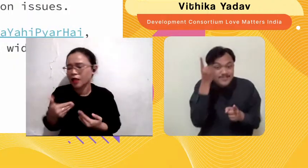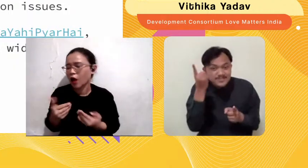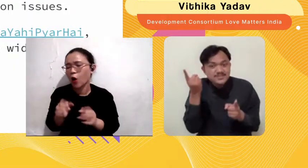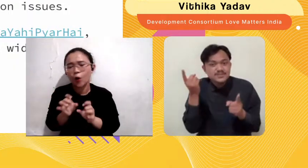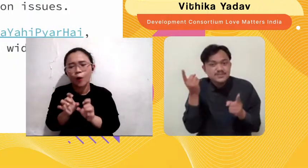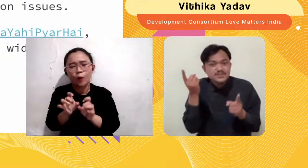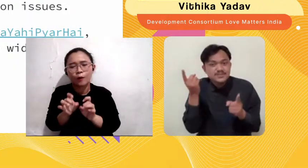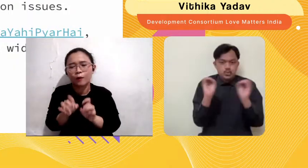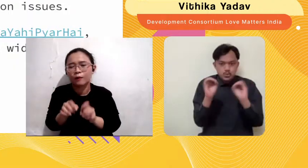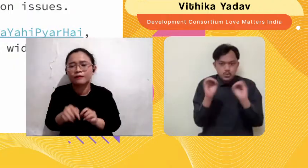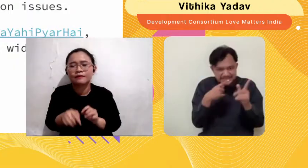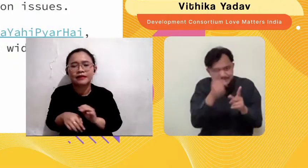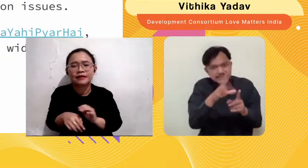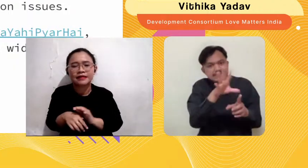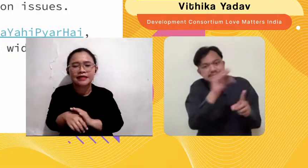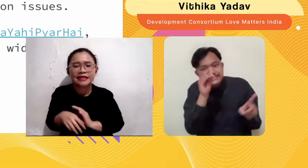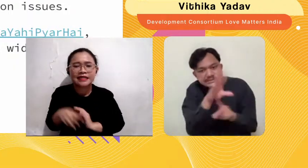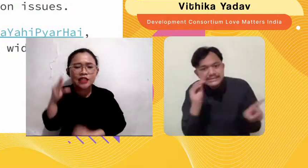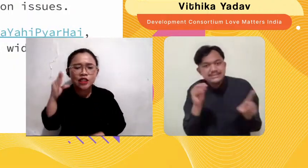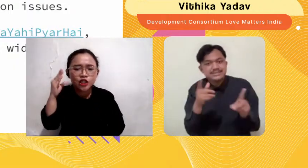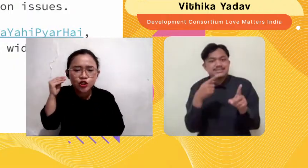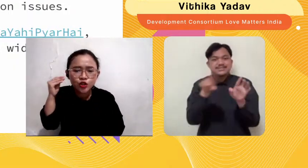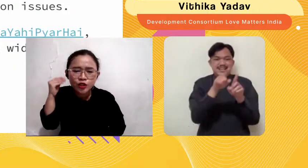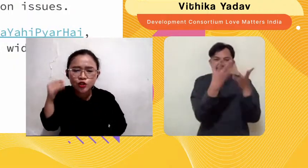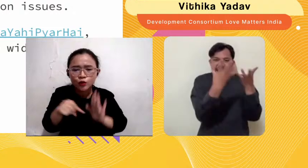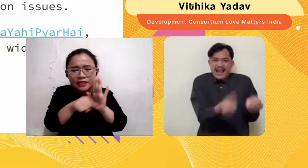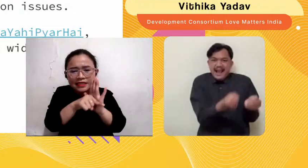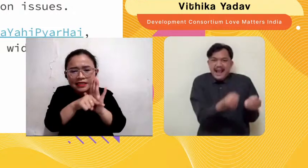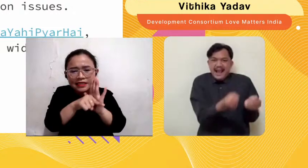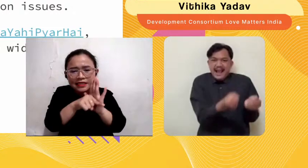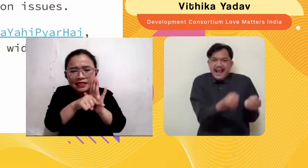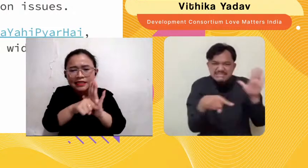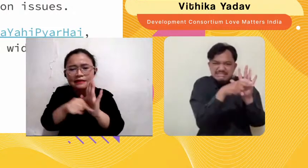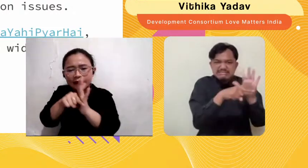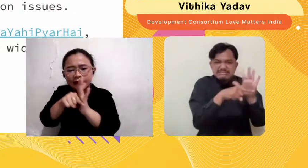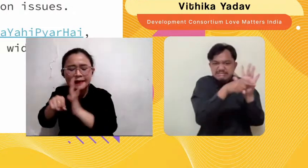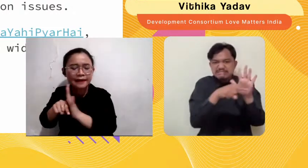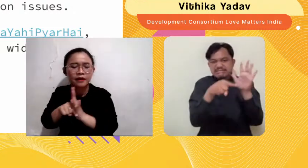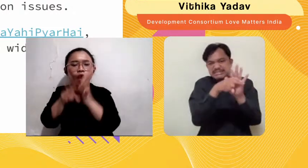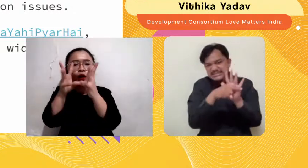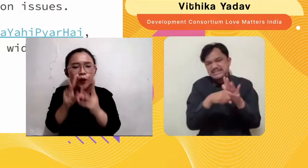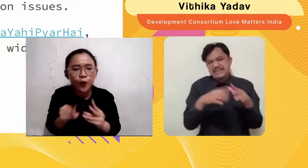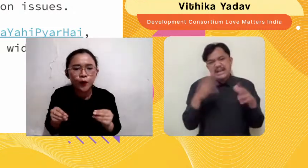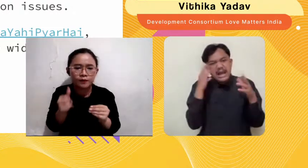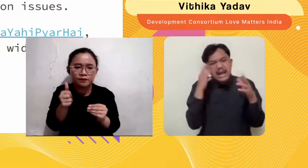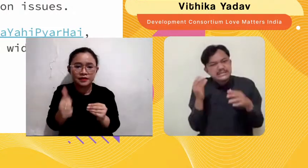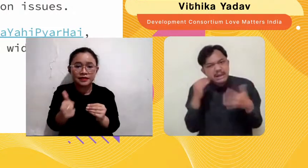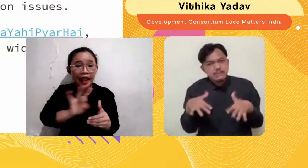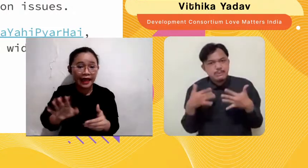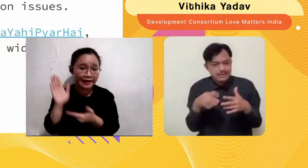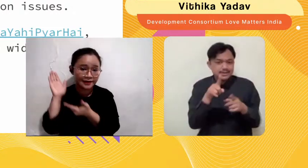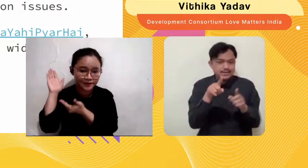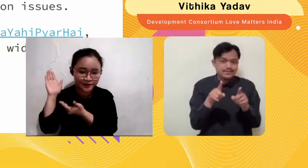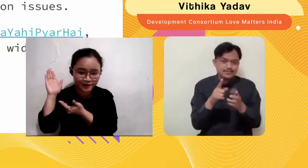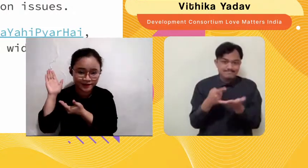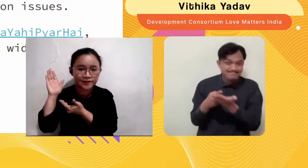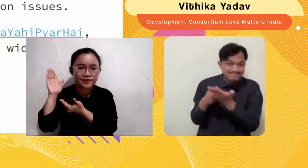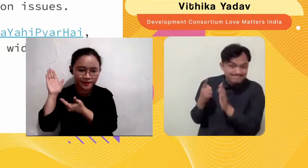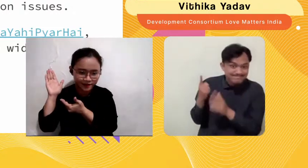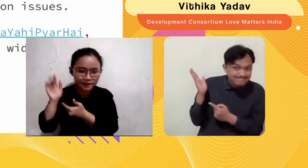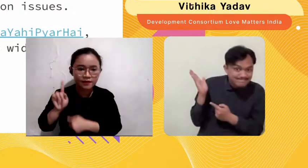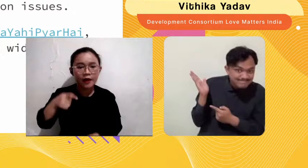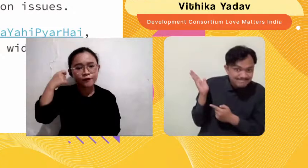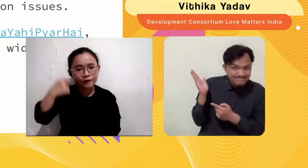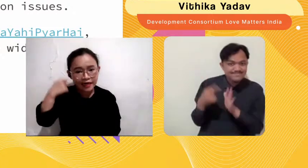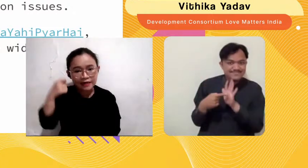primary purposes has also been that most often in countries where we live, there are laws, there are policies in place, but they're